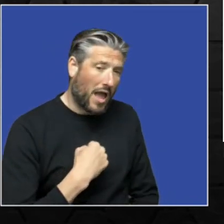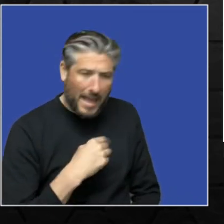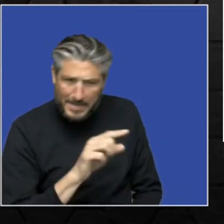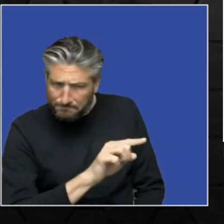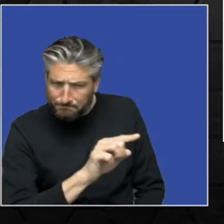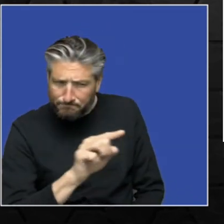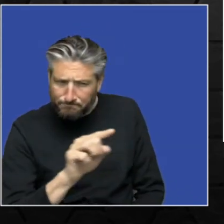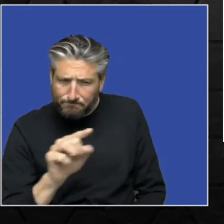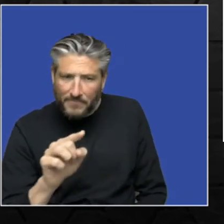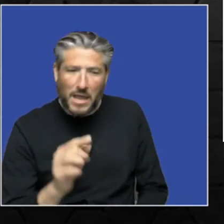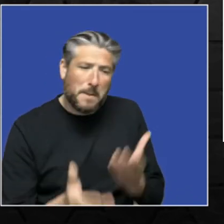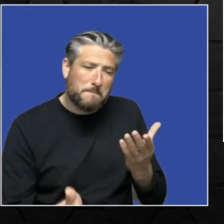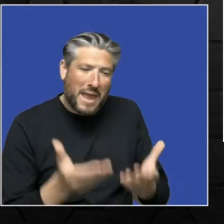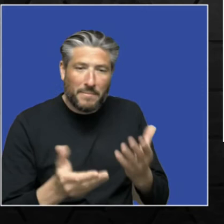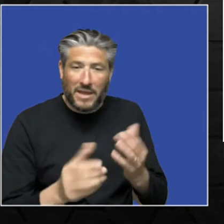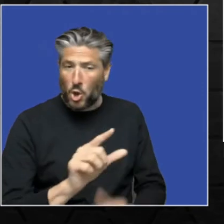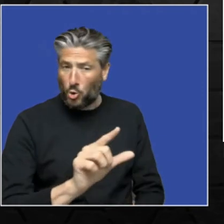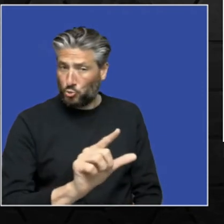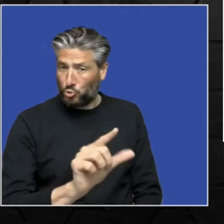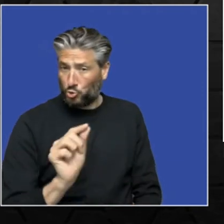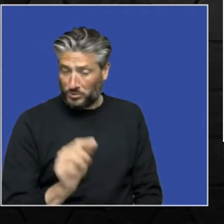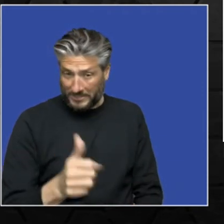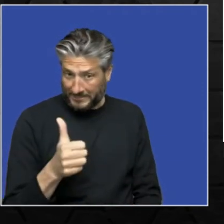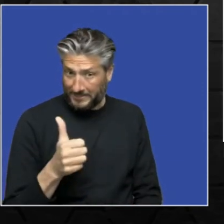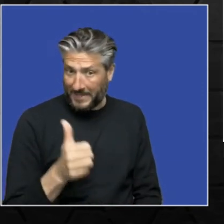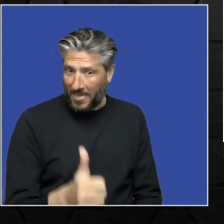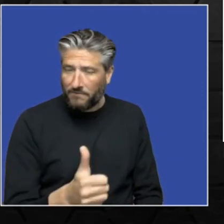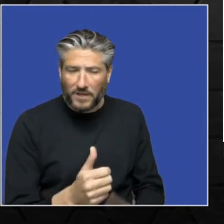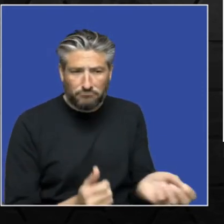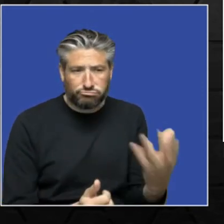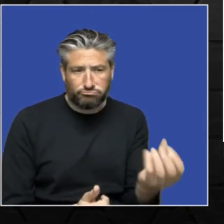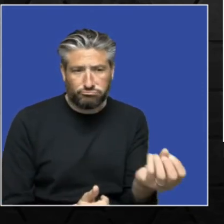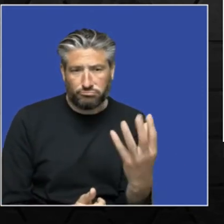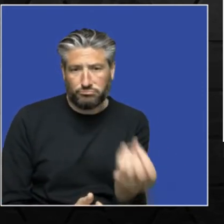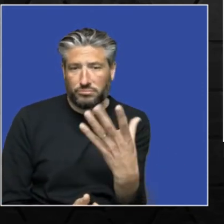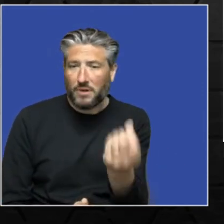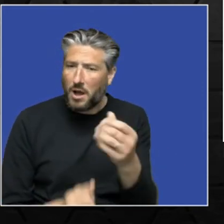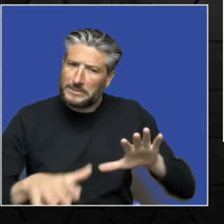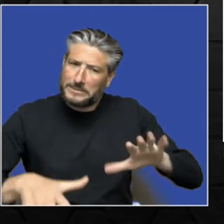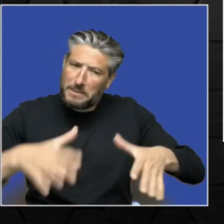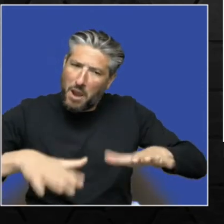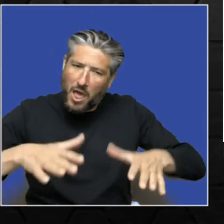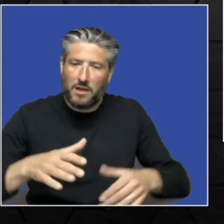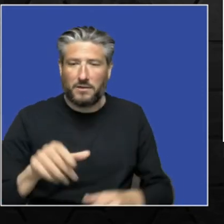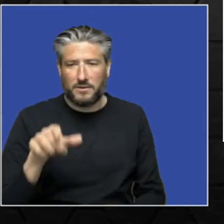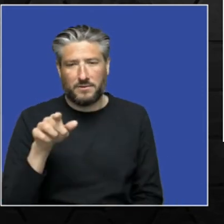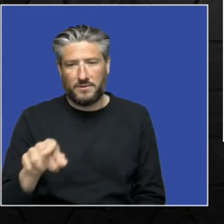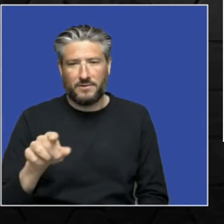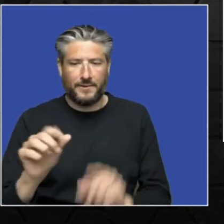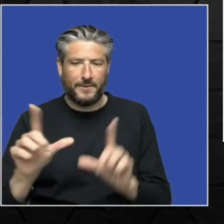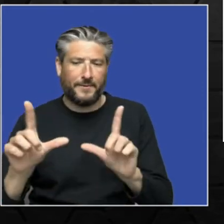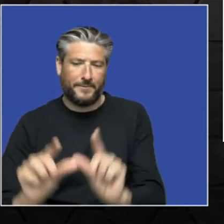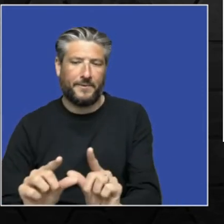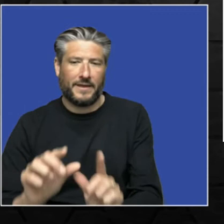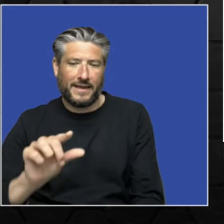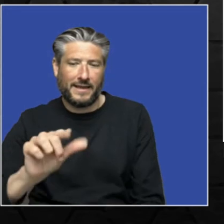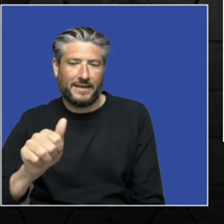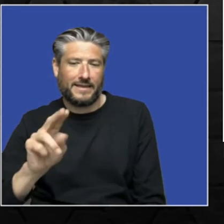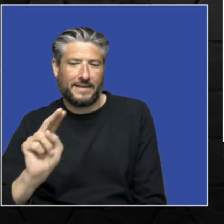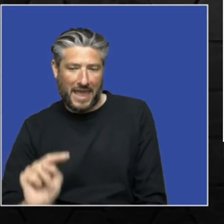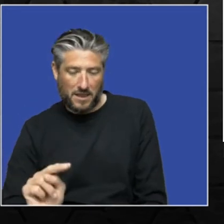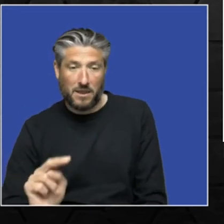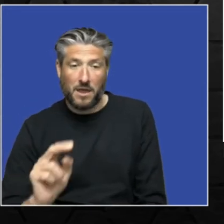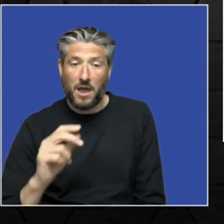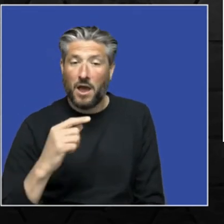found more or less similar to this particular GAN. Okay, and then I can try to morph them into increasingly